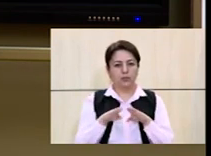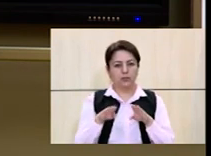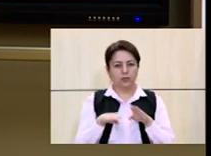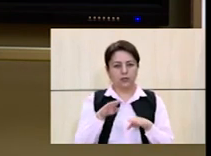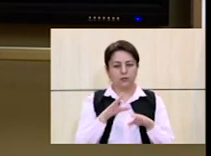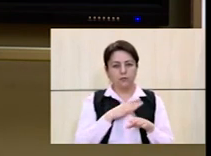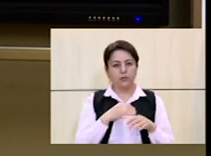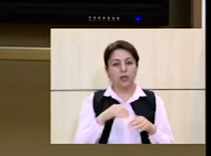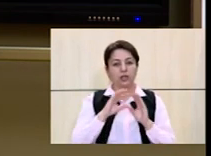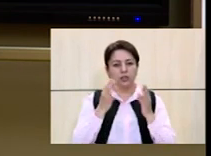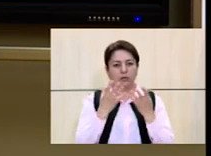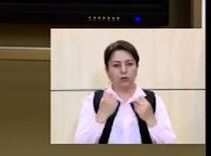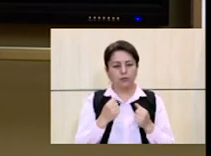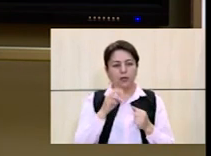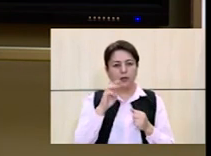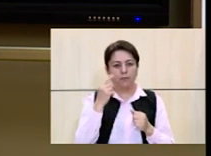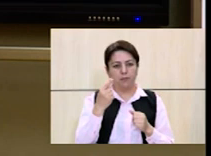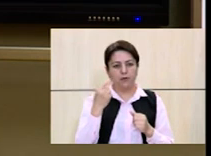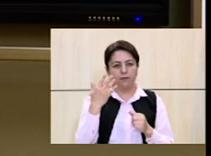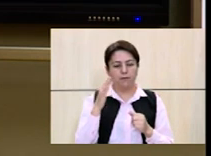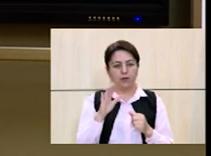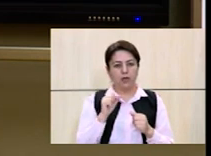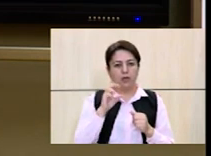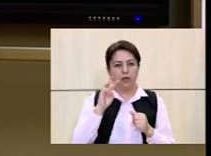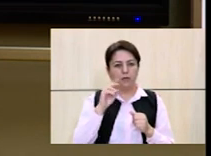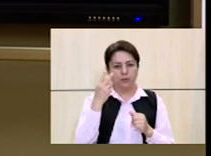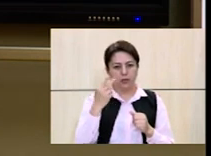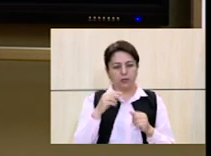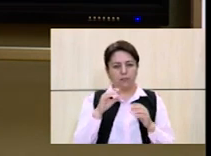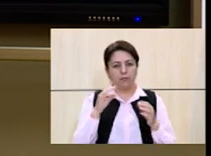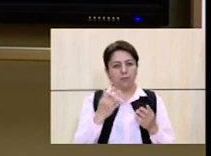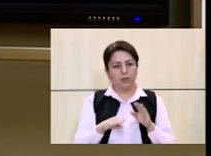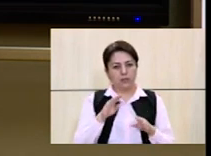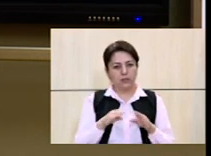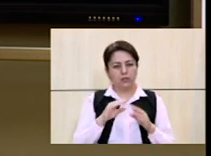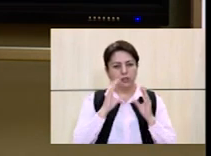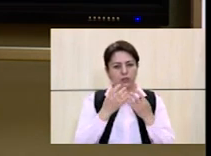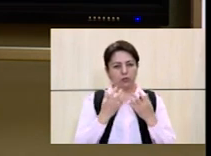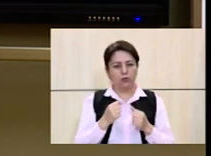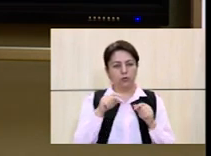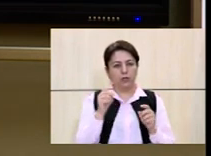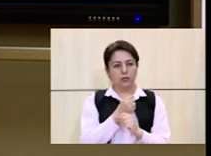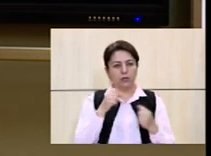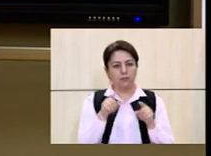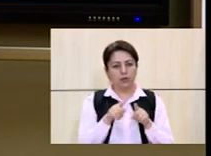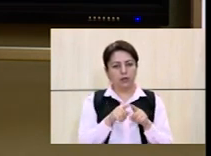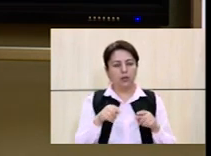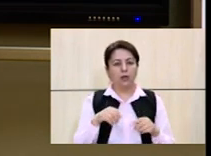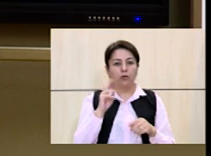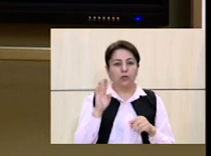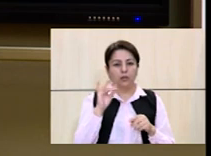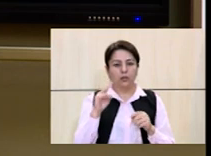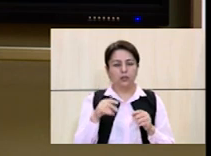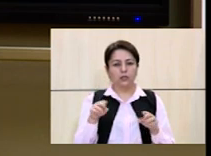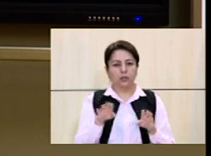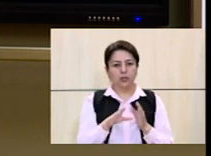Demak, M1 va M2 massali ikkita sharni oldik. Uning tezliklari esa bir xil. uning kinetik energiyalarini